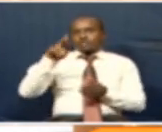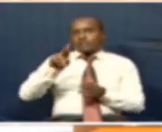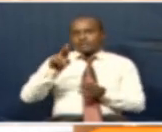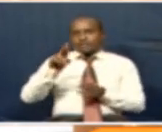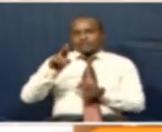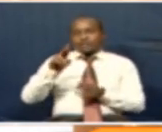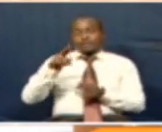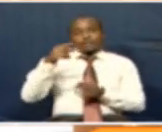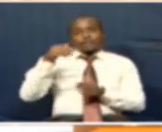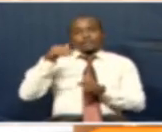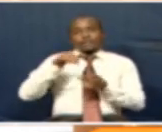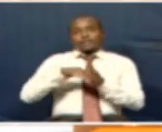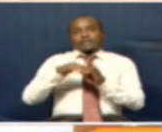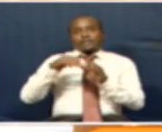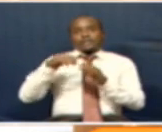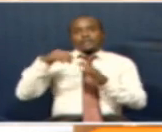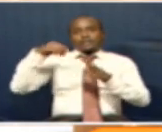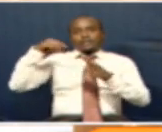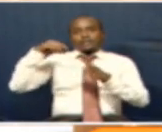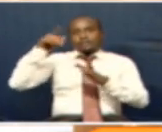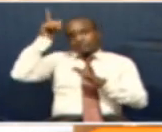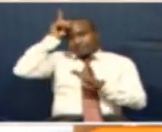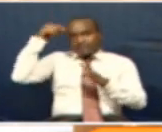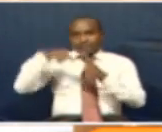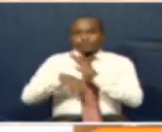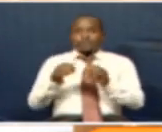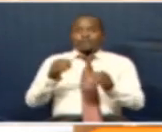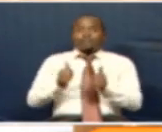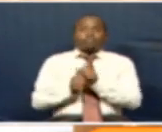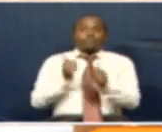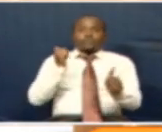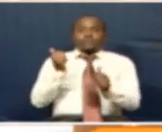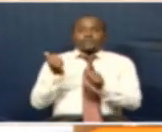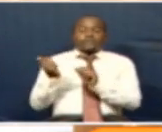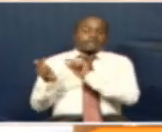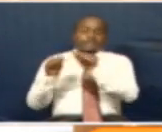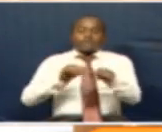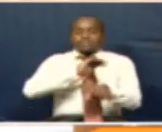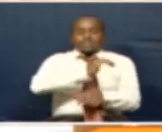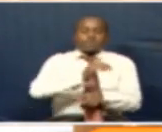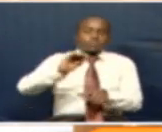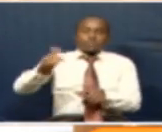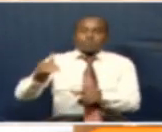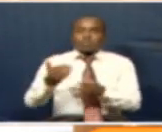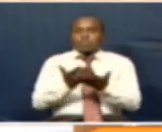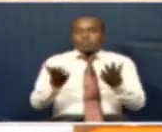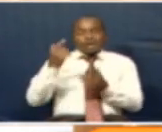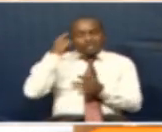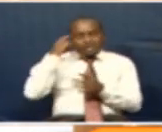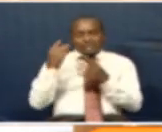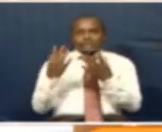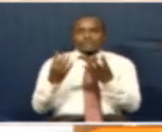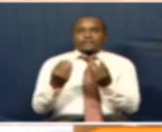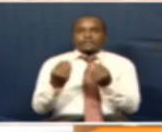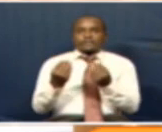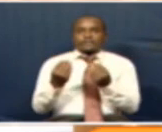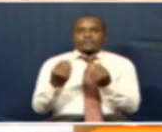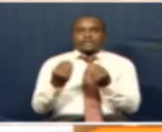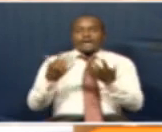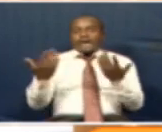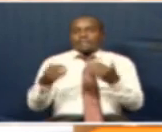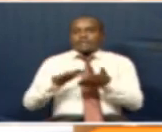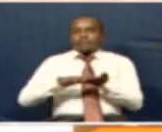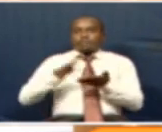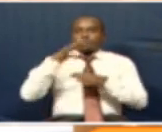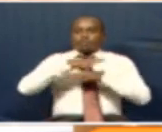reach places. For example, a lot of them end up in urban centers where I think it's easy for them to, and they're more comfortable